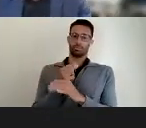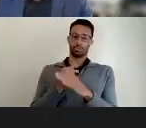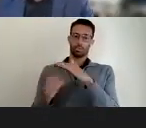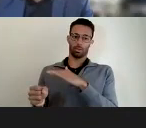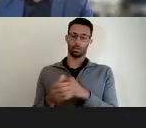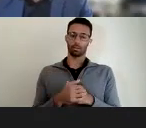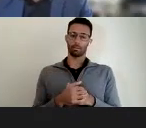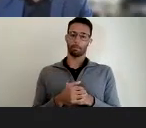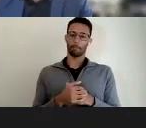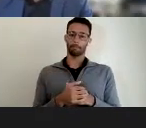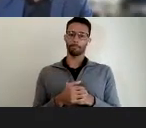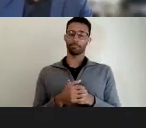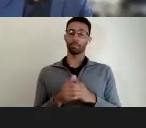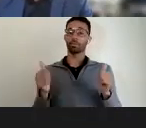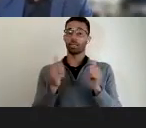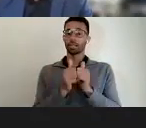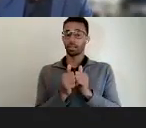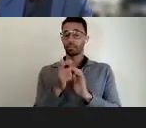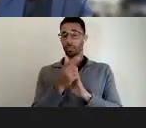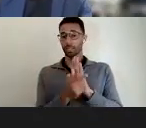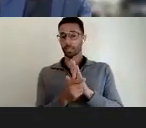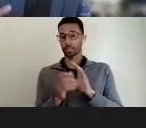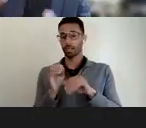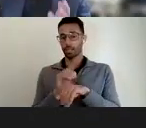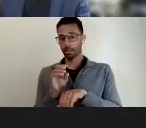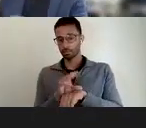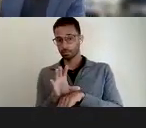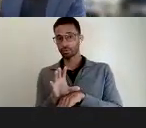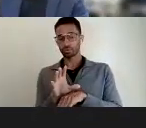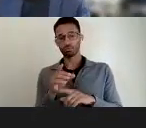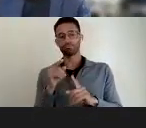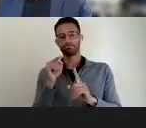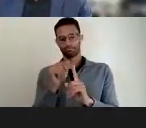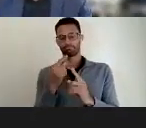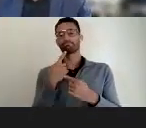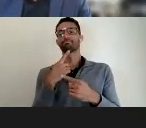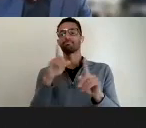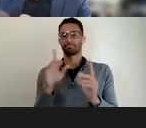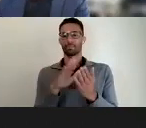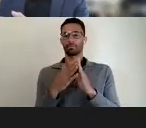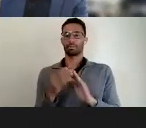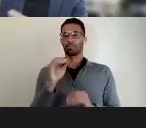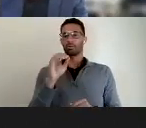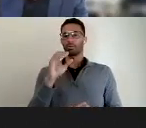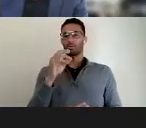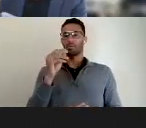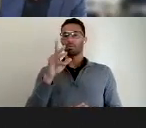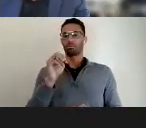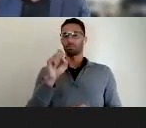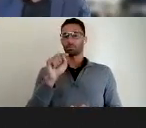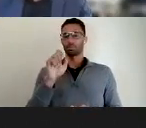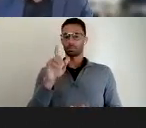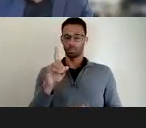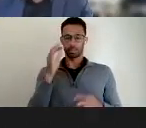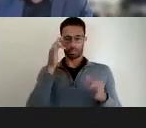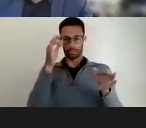the legal counsel that they had, prevailed in what came known as the Olmstead decision. Olmstead is actually named after